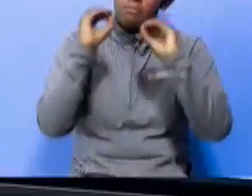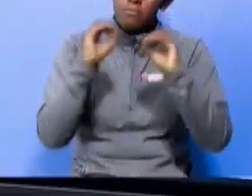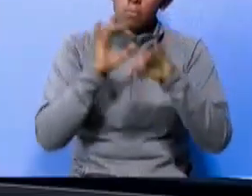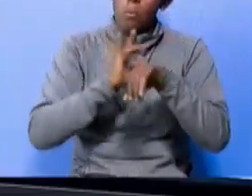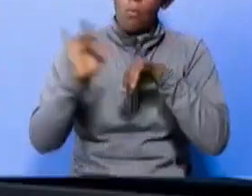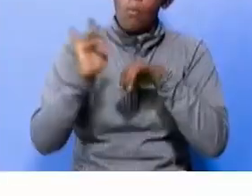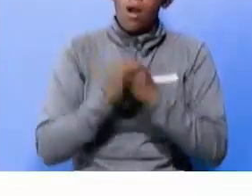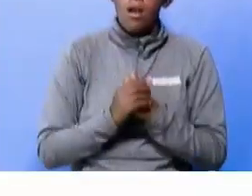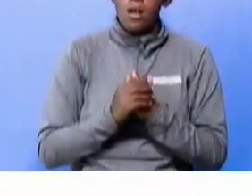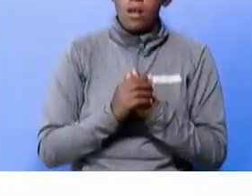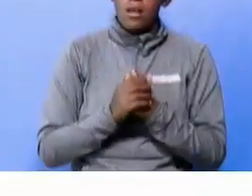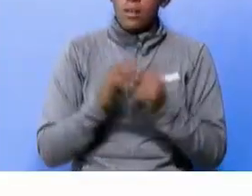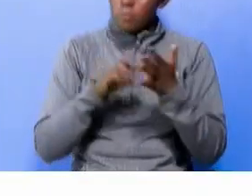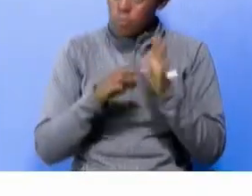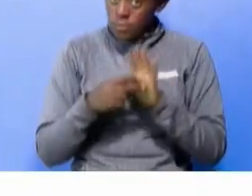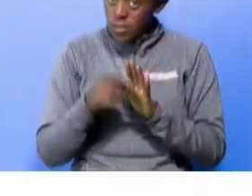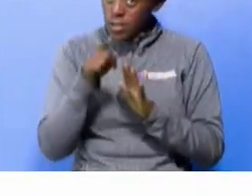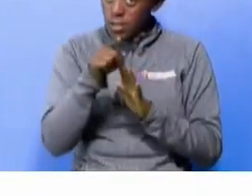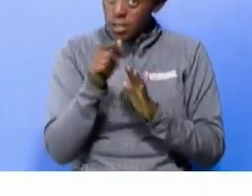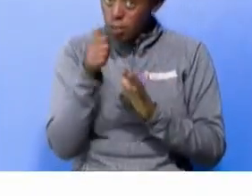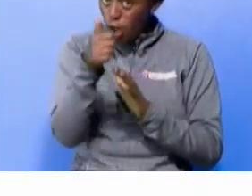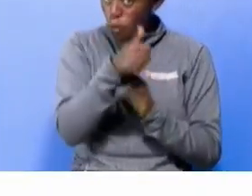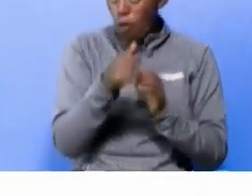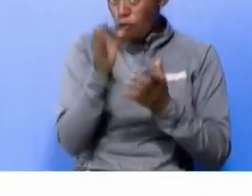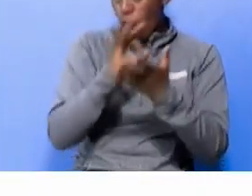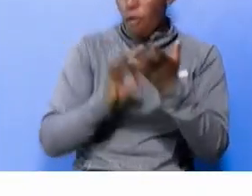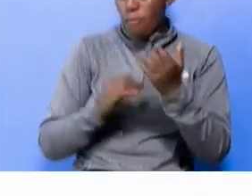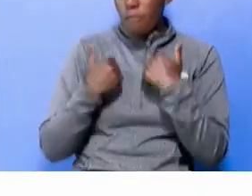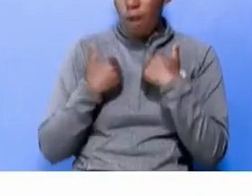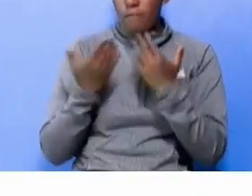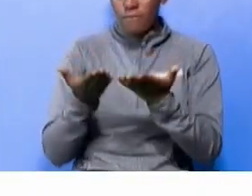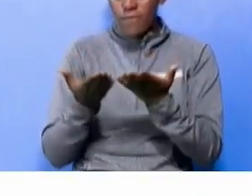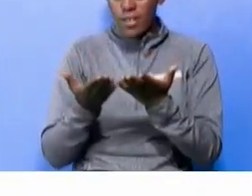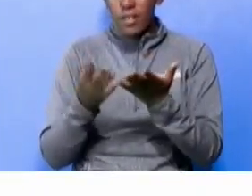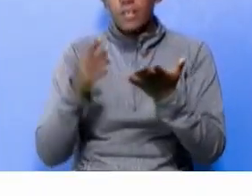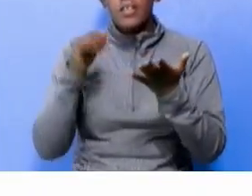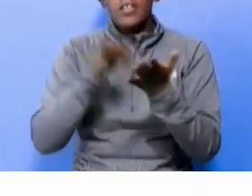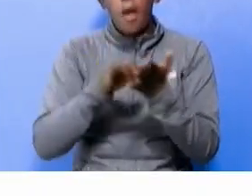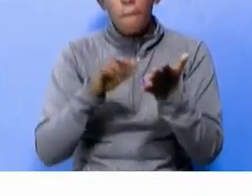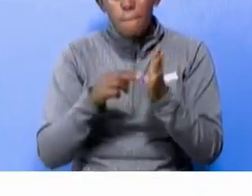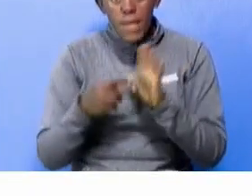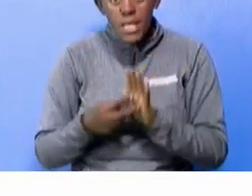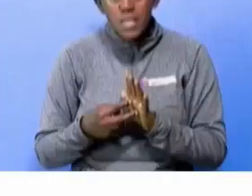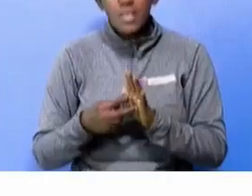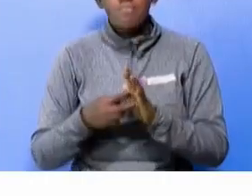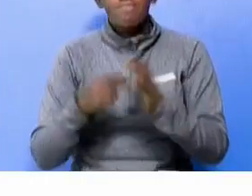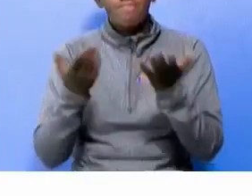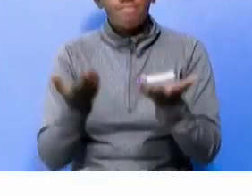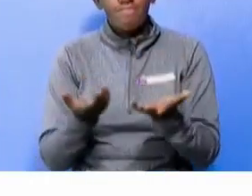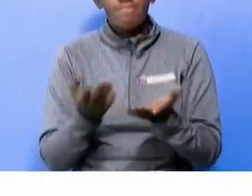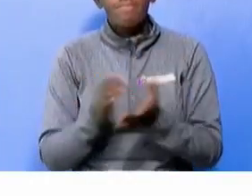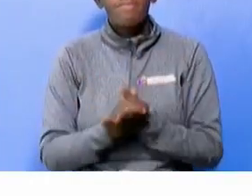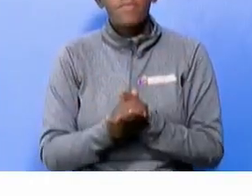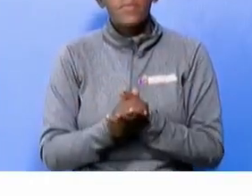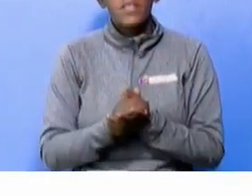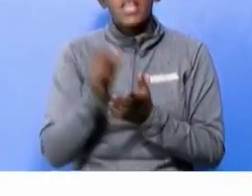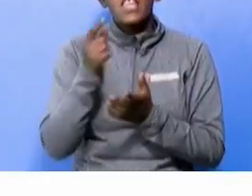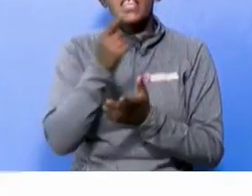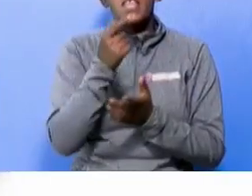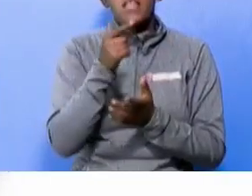But we don't mean that. They take their own forms. That means, yeah, they